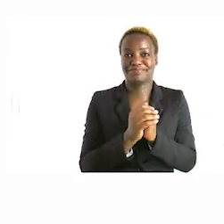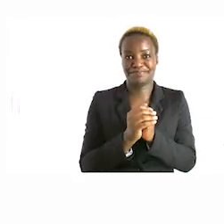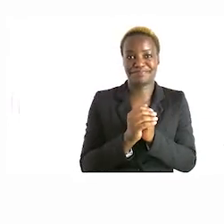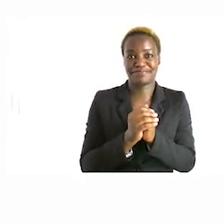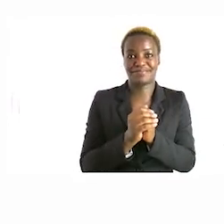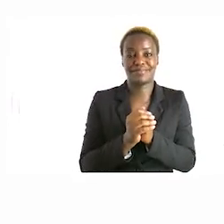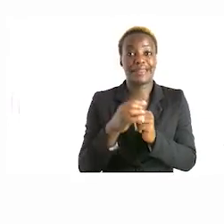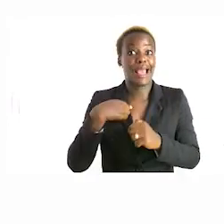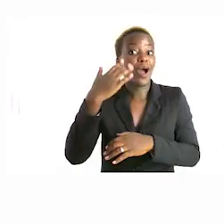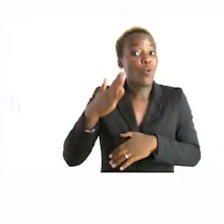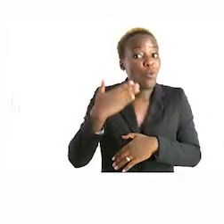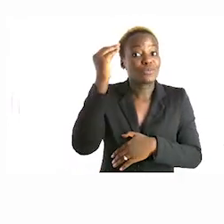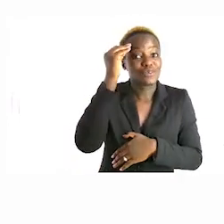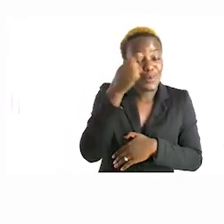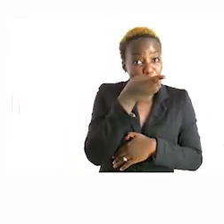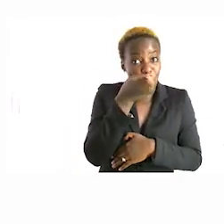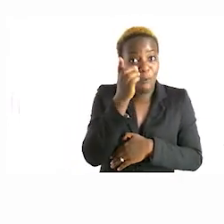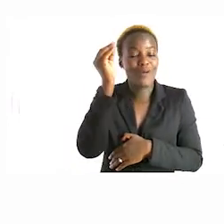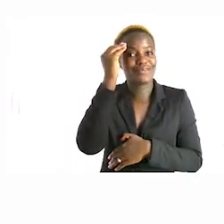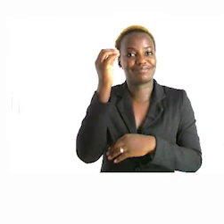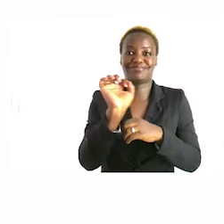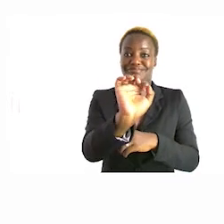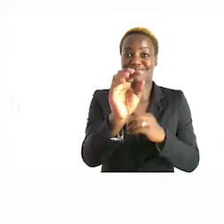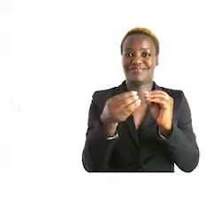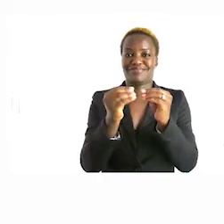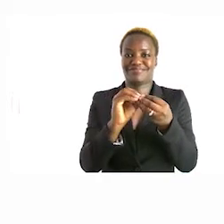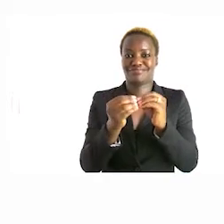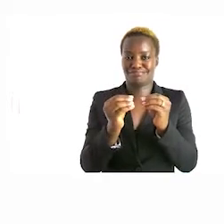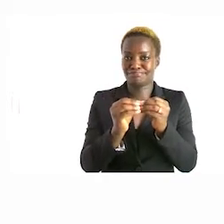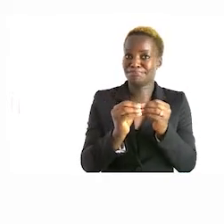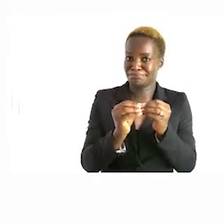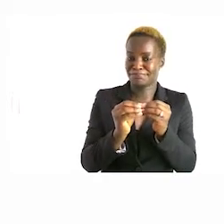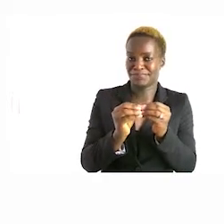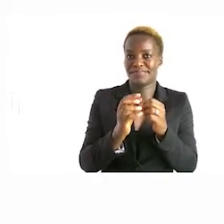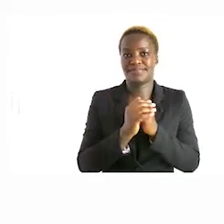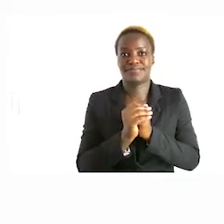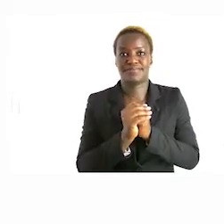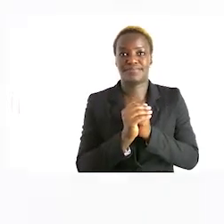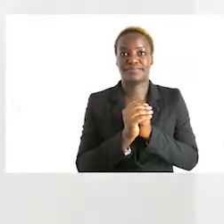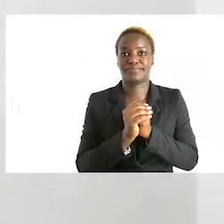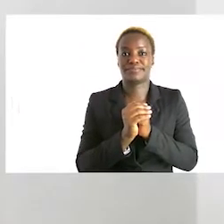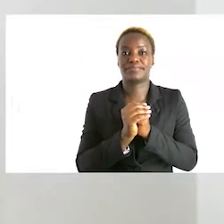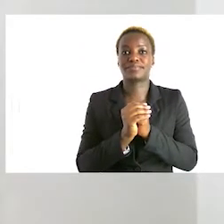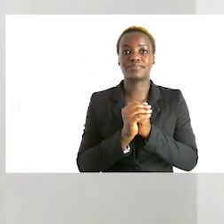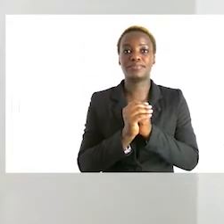just test your knowledge about how much you know about the numbers. Quickly look on the chalkboard